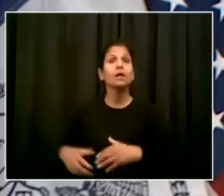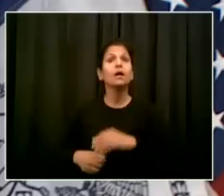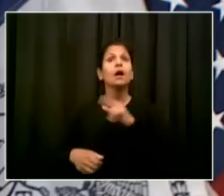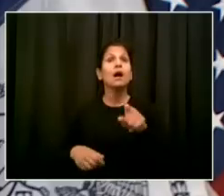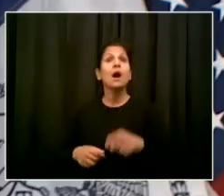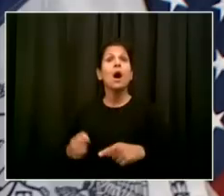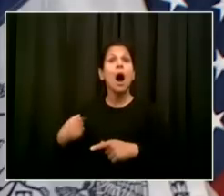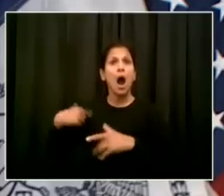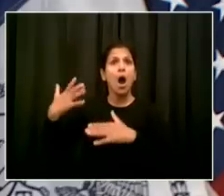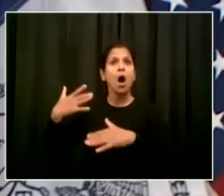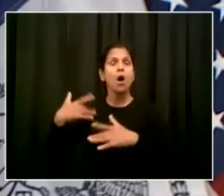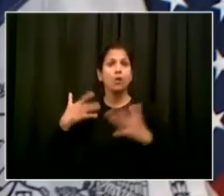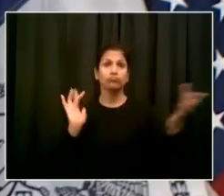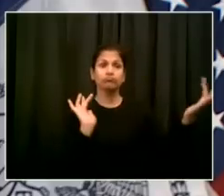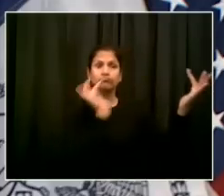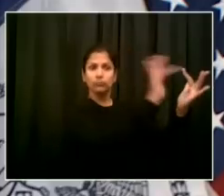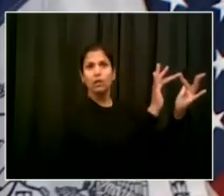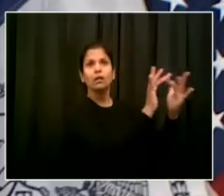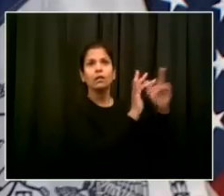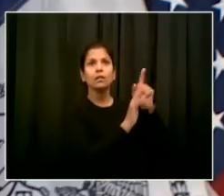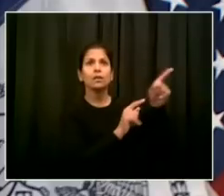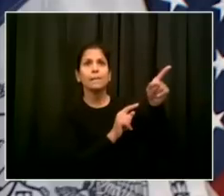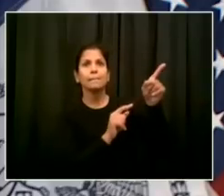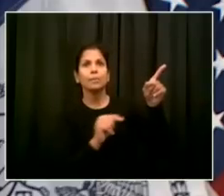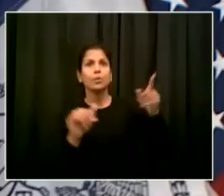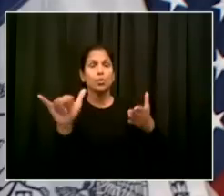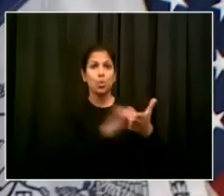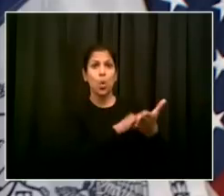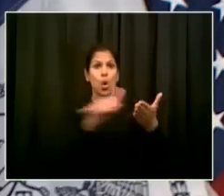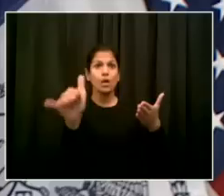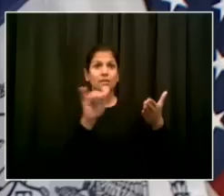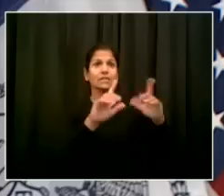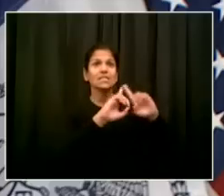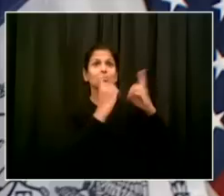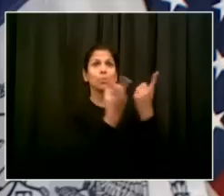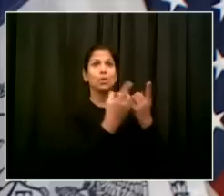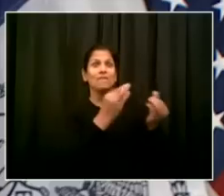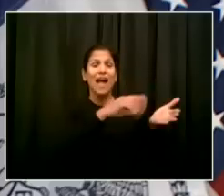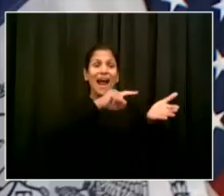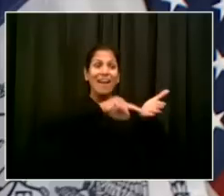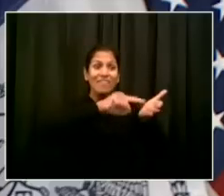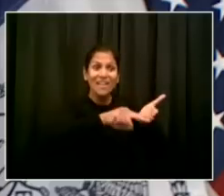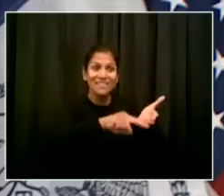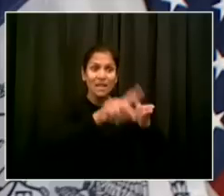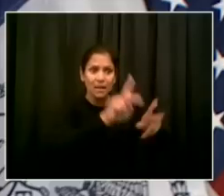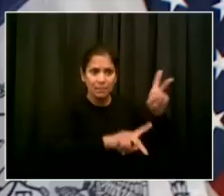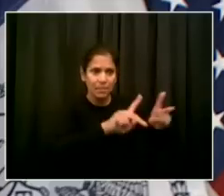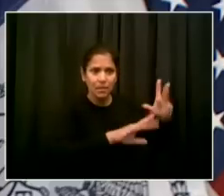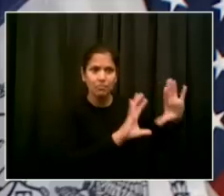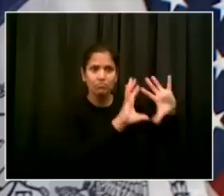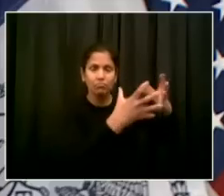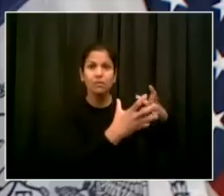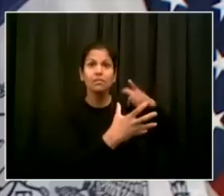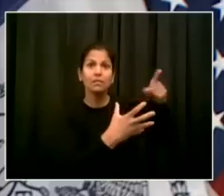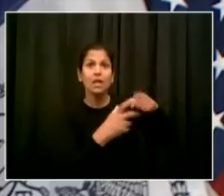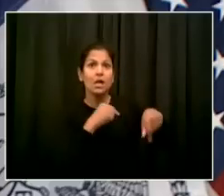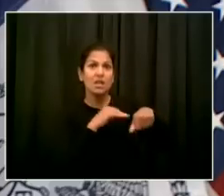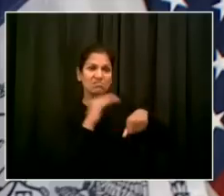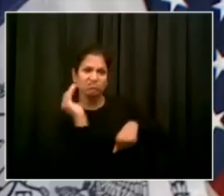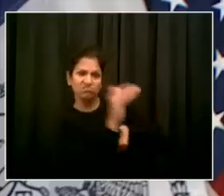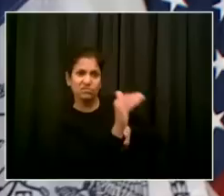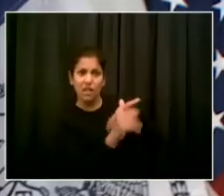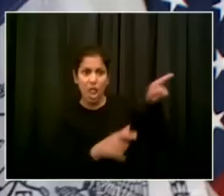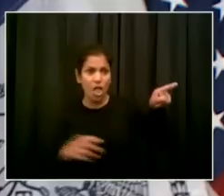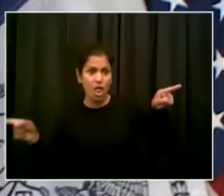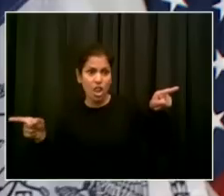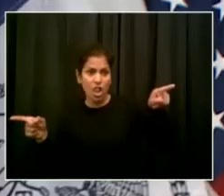Attorney General Tish James is aware of the situation as well. On the issue of the city worker that